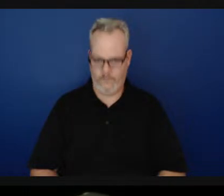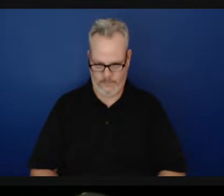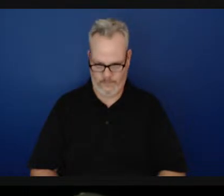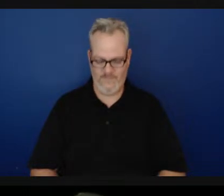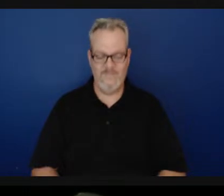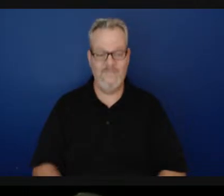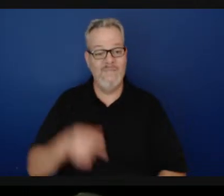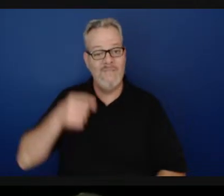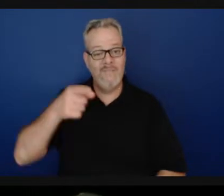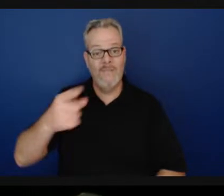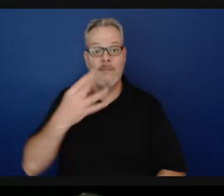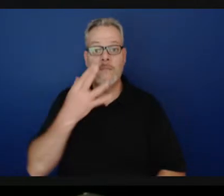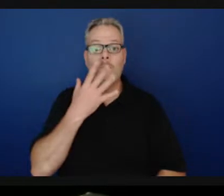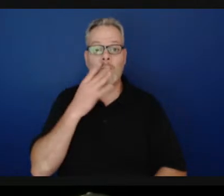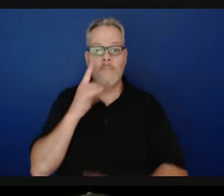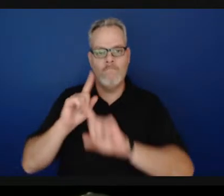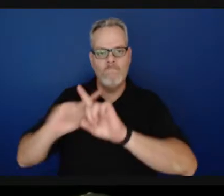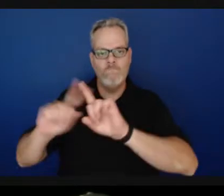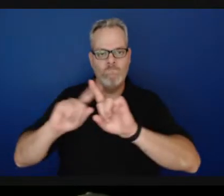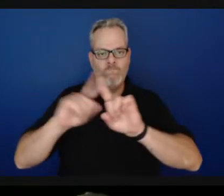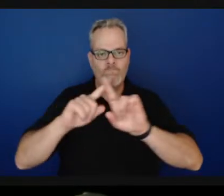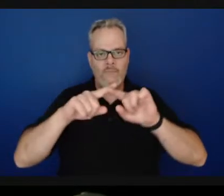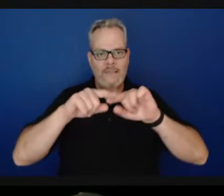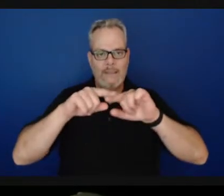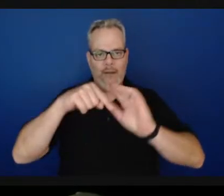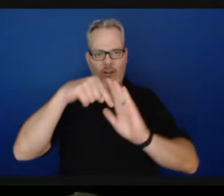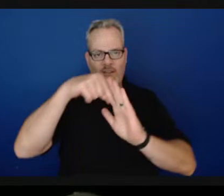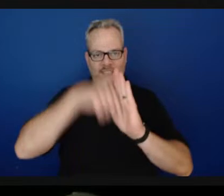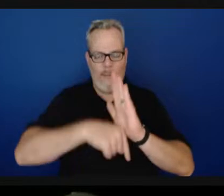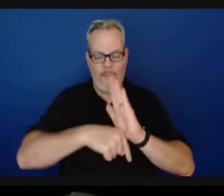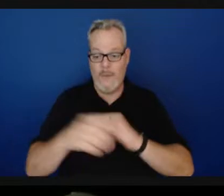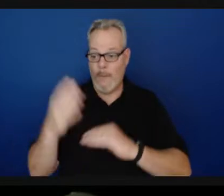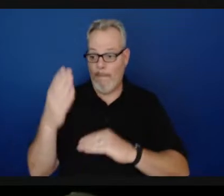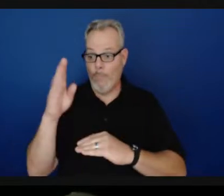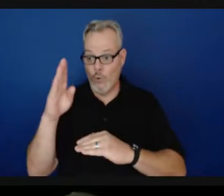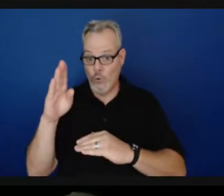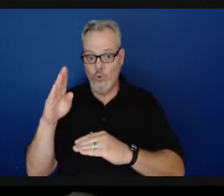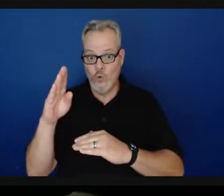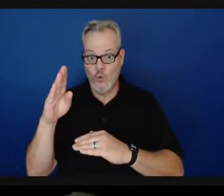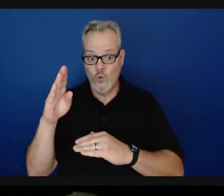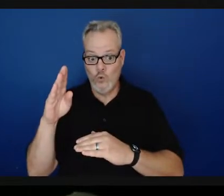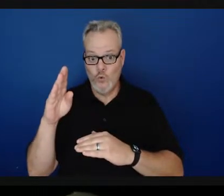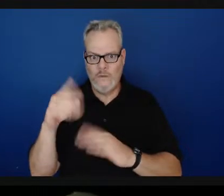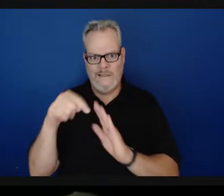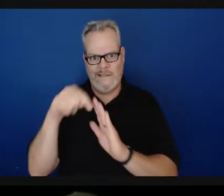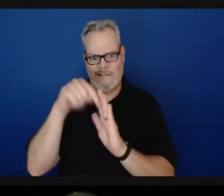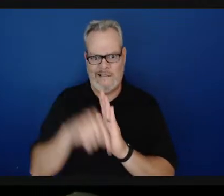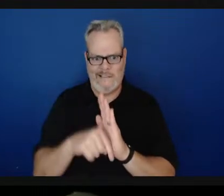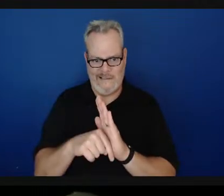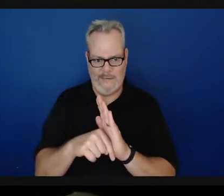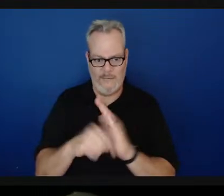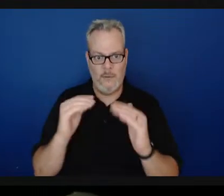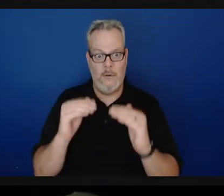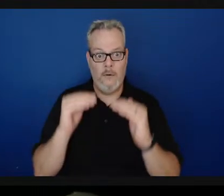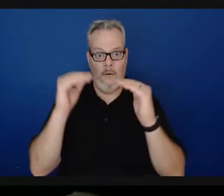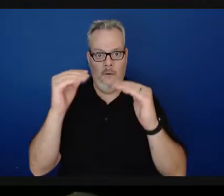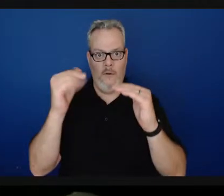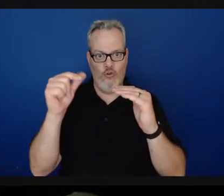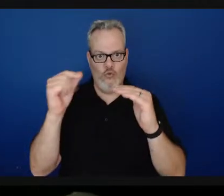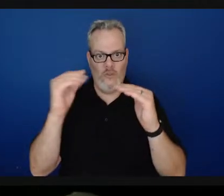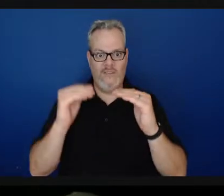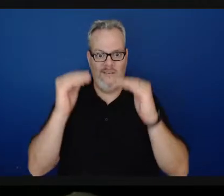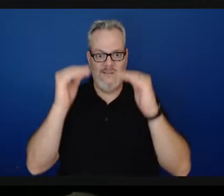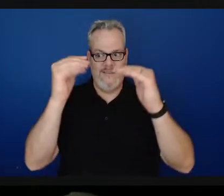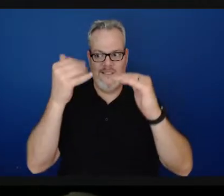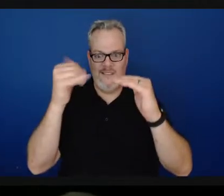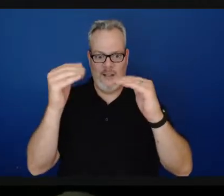depth. So the blues are deeper than the greens, deeper than the yellows. Next comes orange. Reds